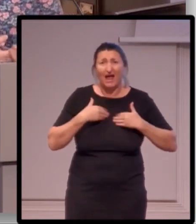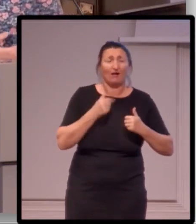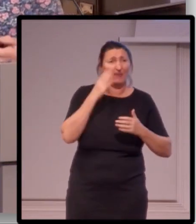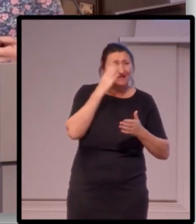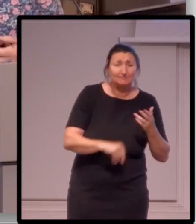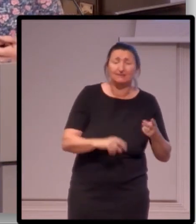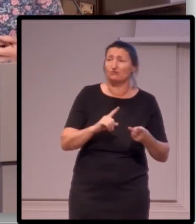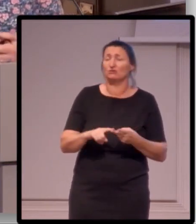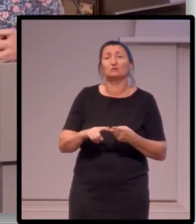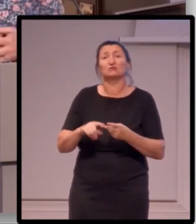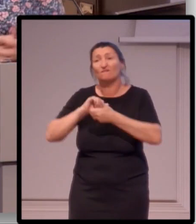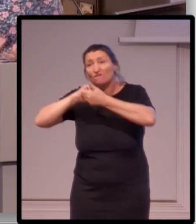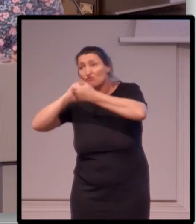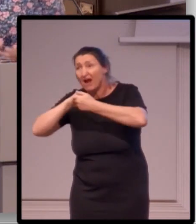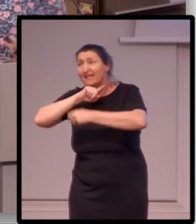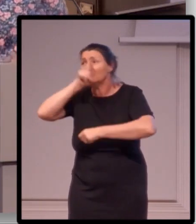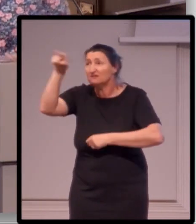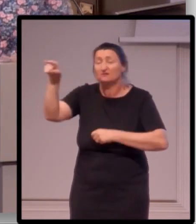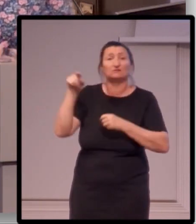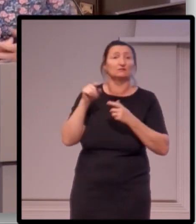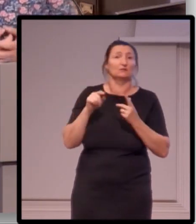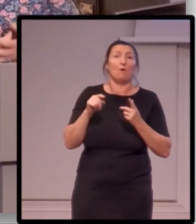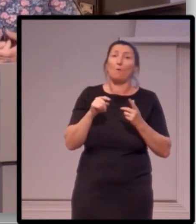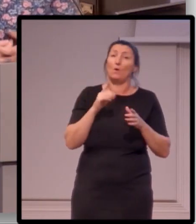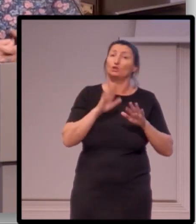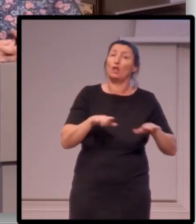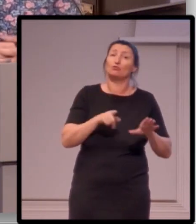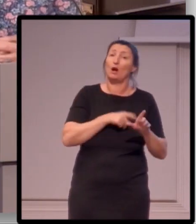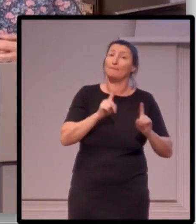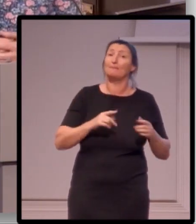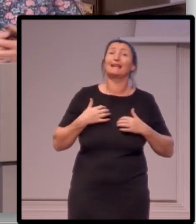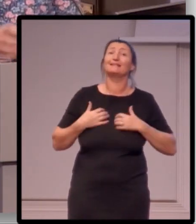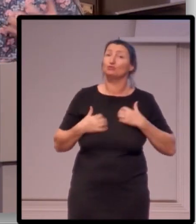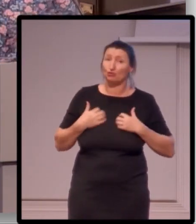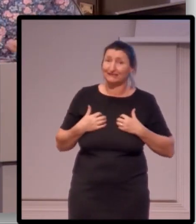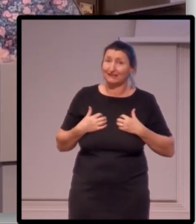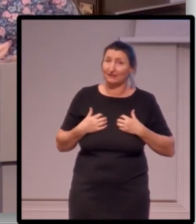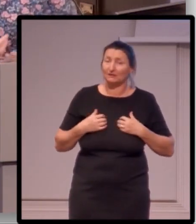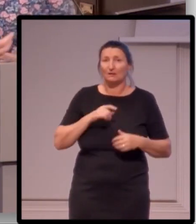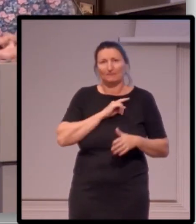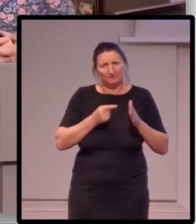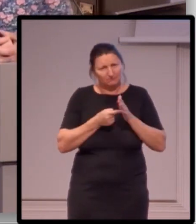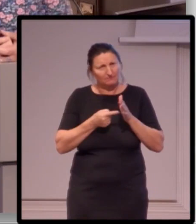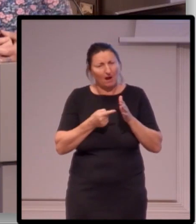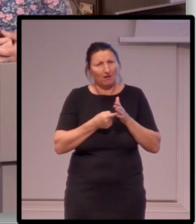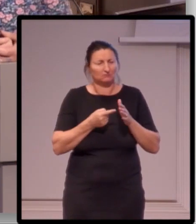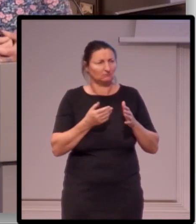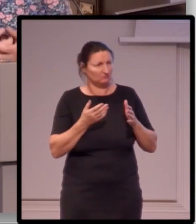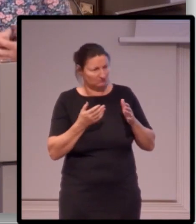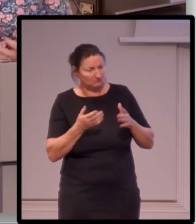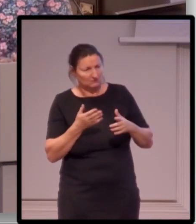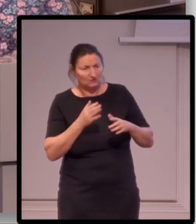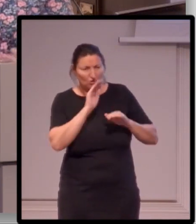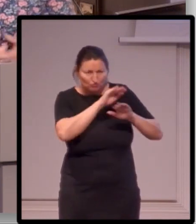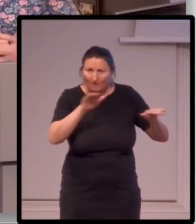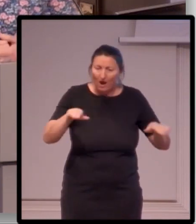who have health experiences, or actually children and young people that are just interested. Because one of our key things is reminding everyone that they're children and young